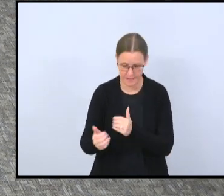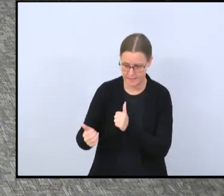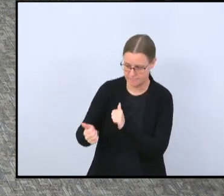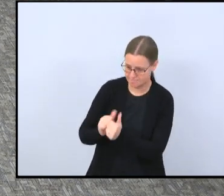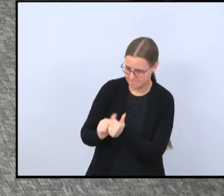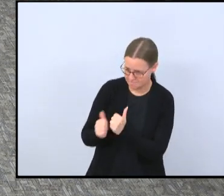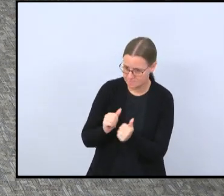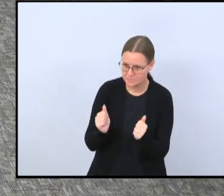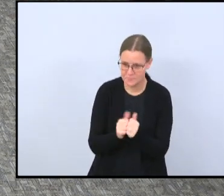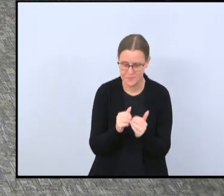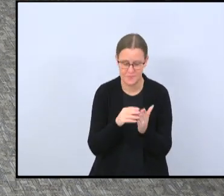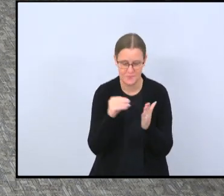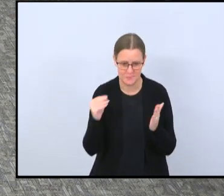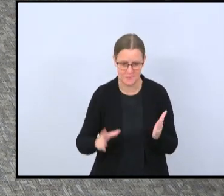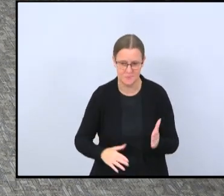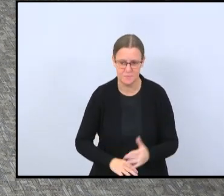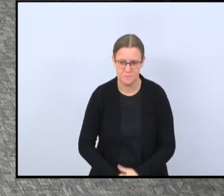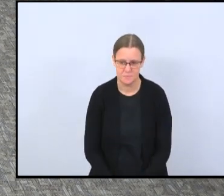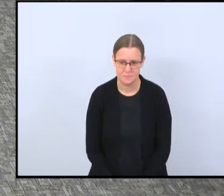of our students.